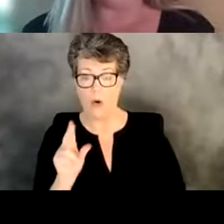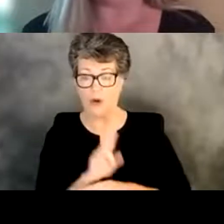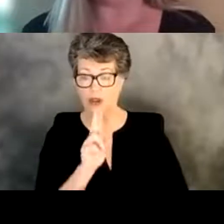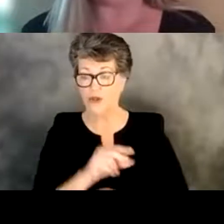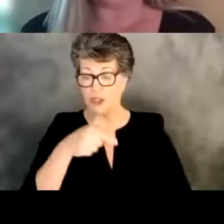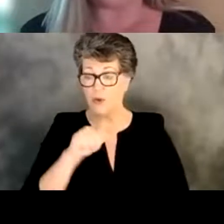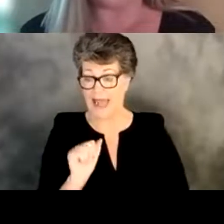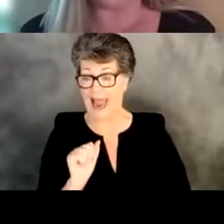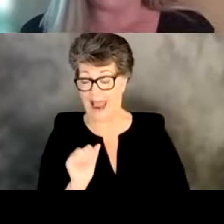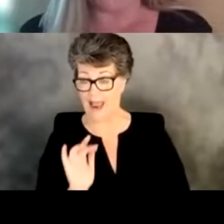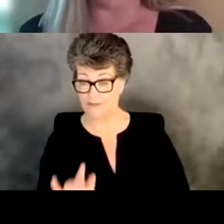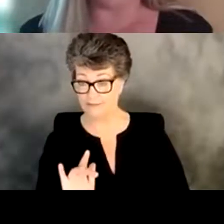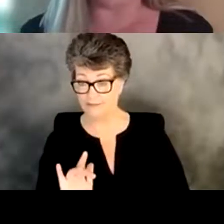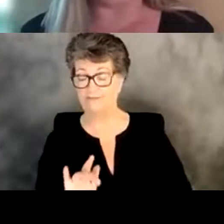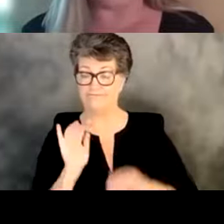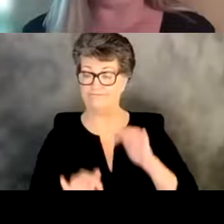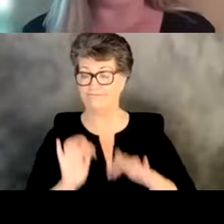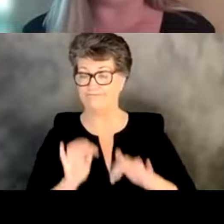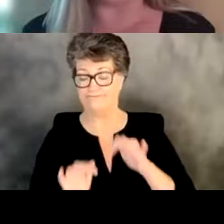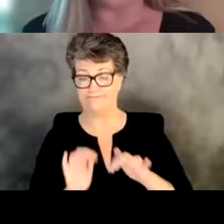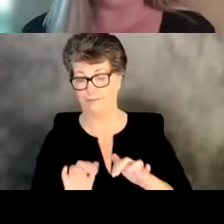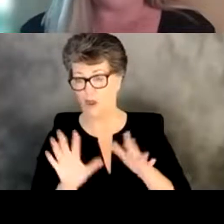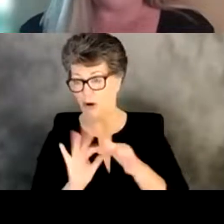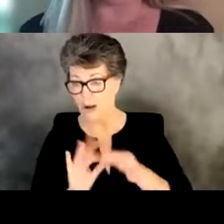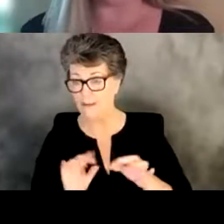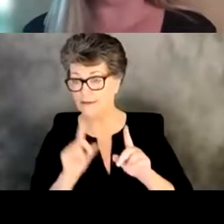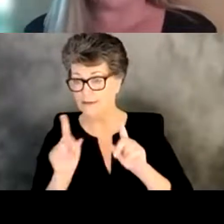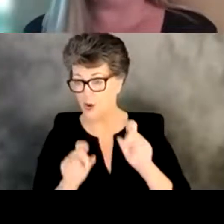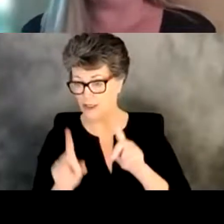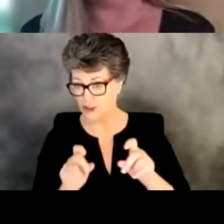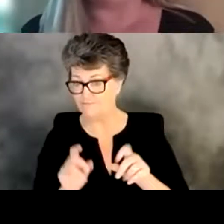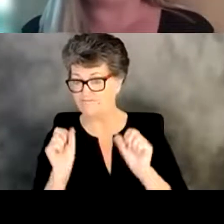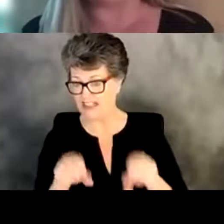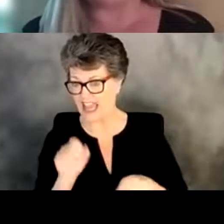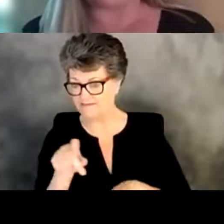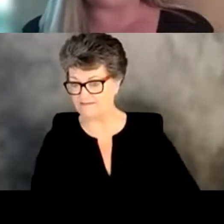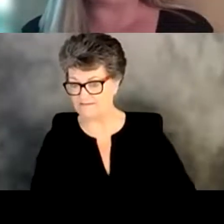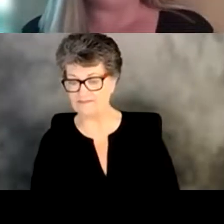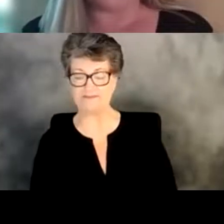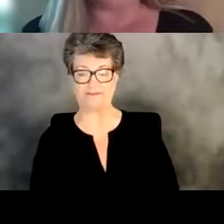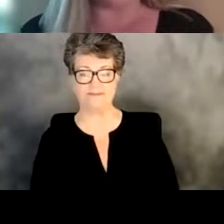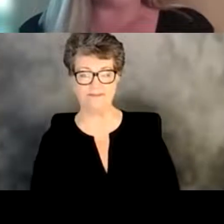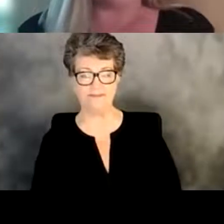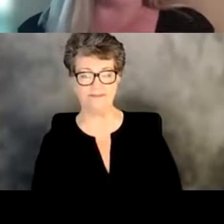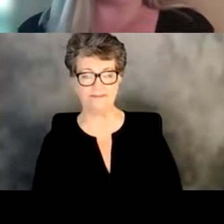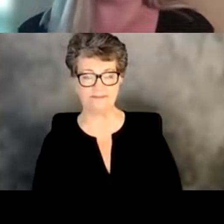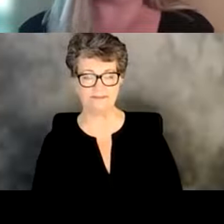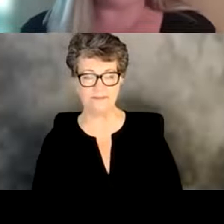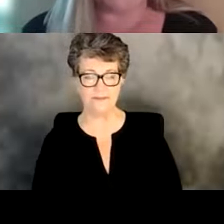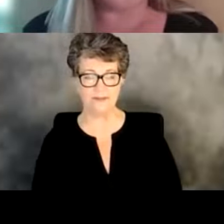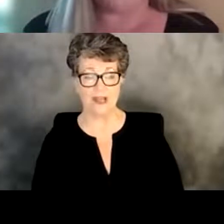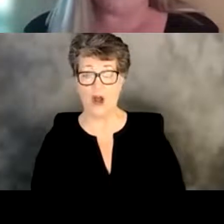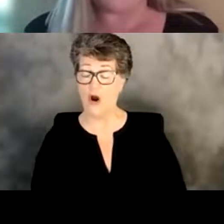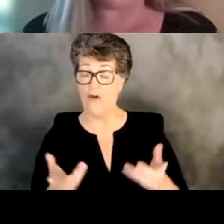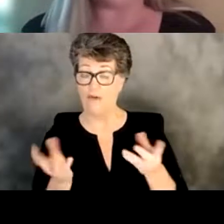Q&A feature. So you'll see a Q&A icon at the bottom of your screen, and you can drop your public comments there at any time. For